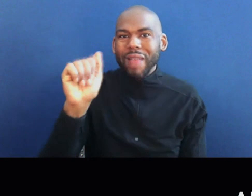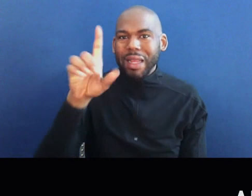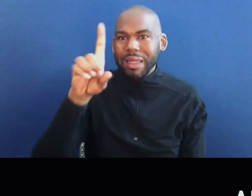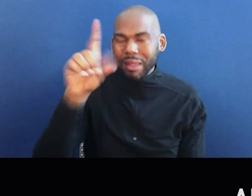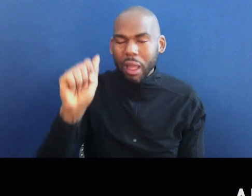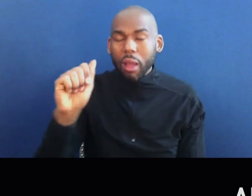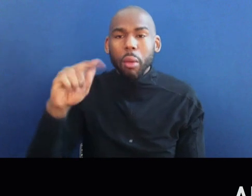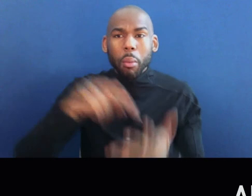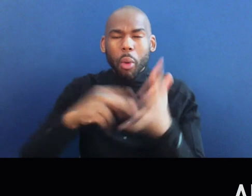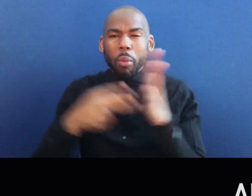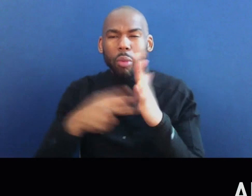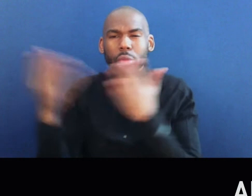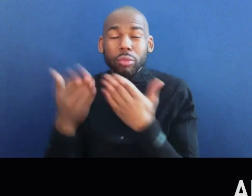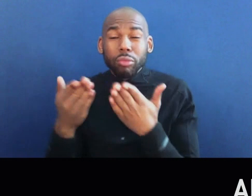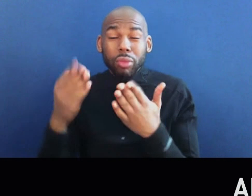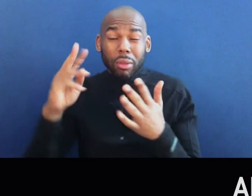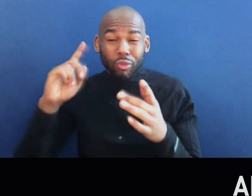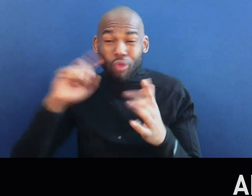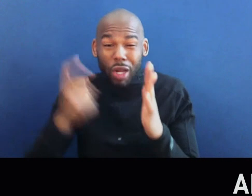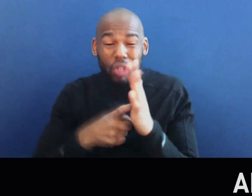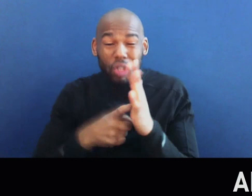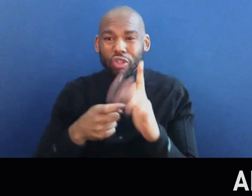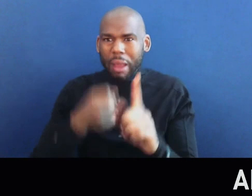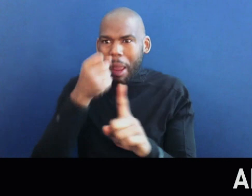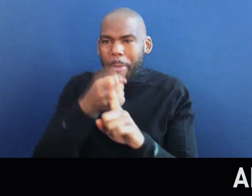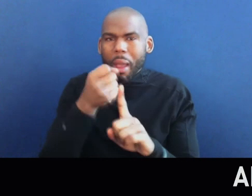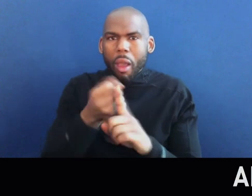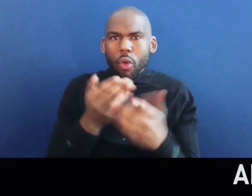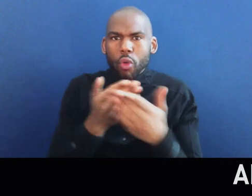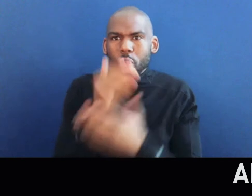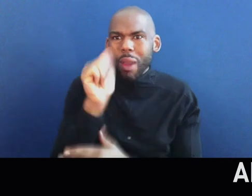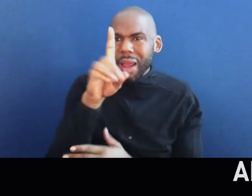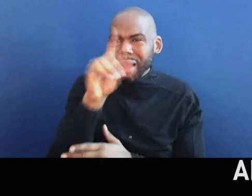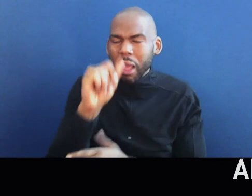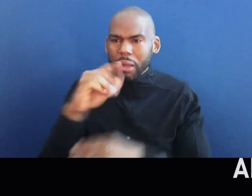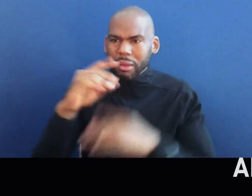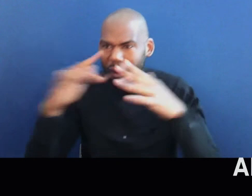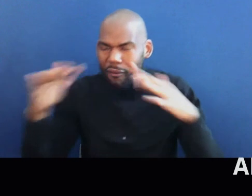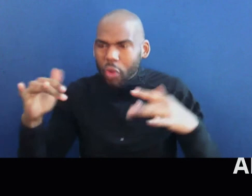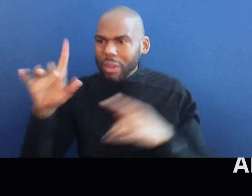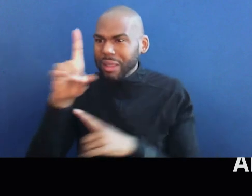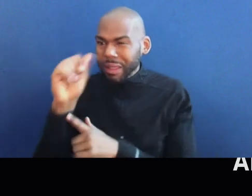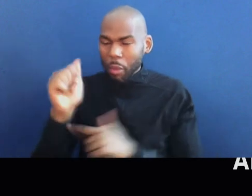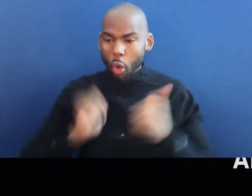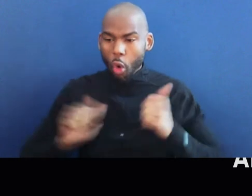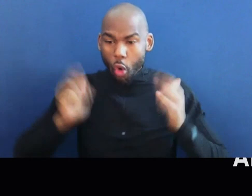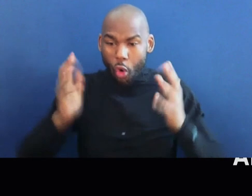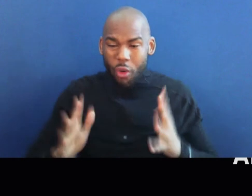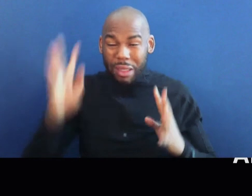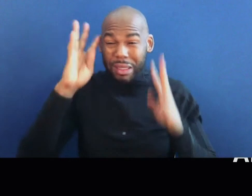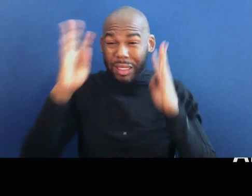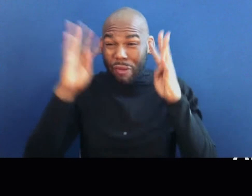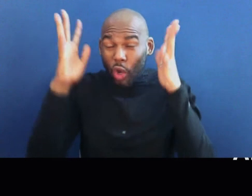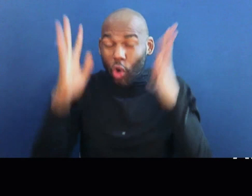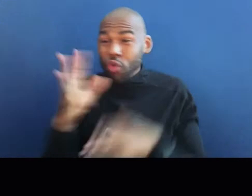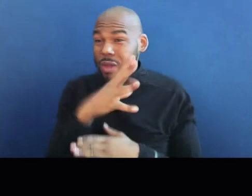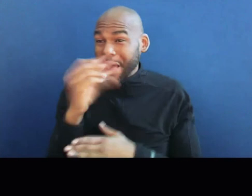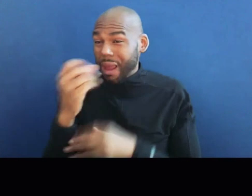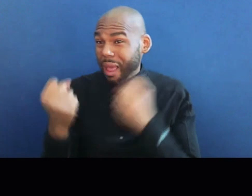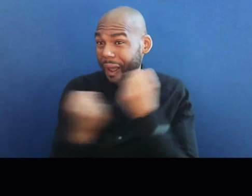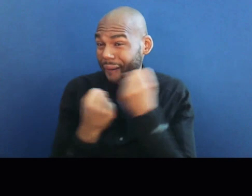impact, and purpose of the ADA through celebrations of diverse, disabled artists, innovators, and advocates, and their